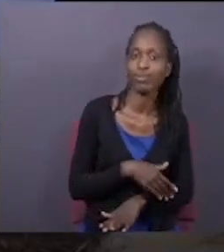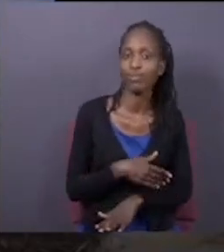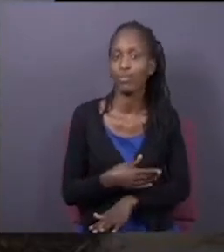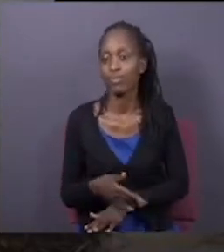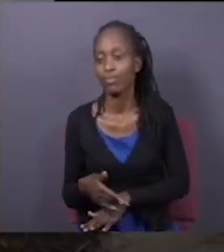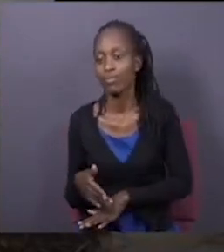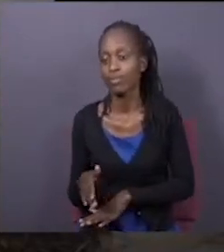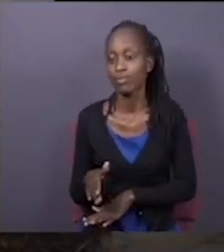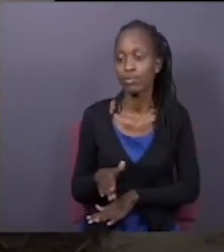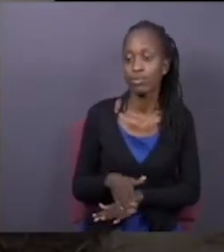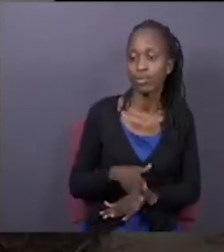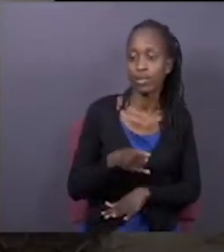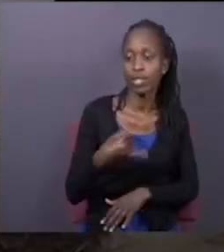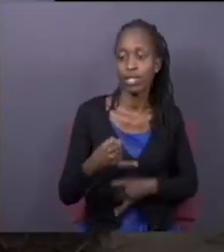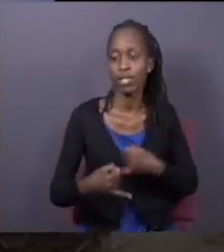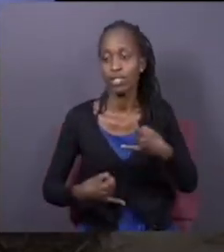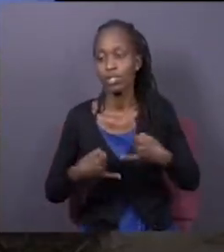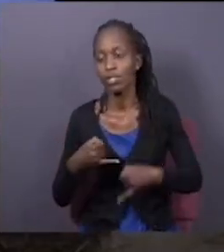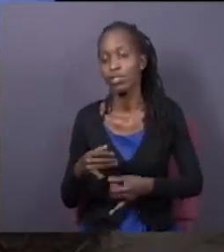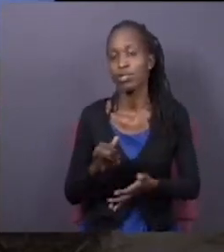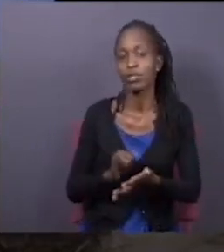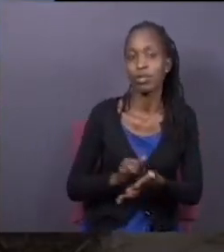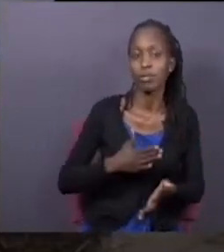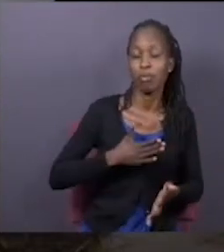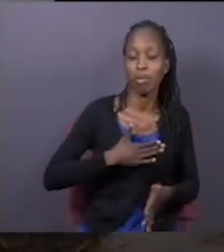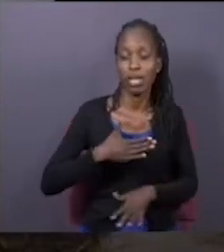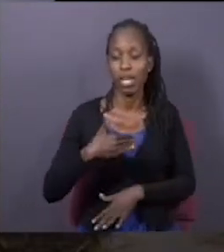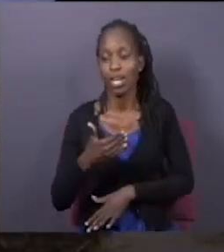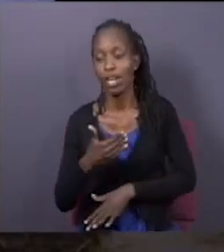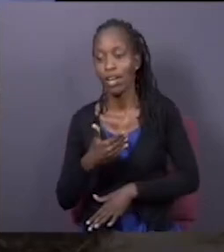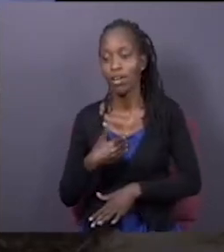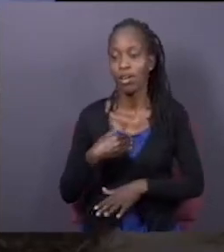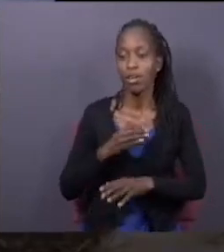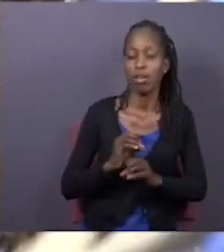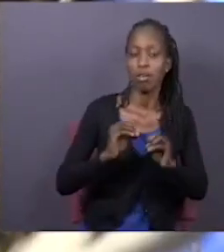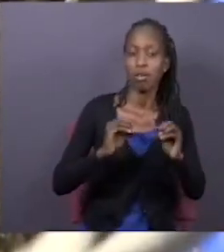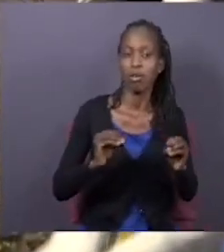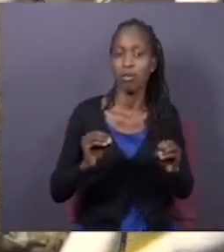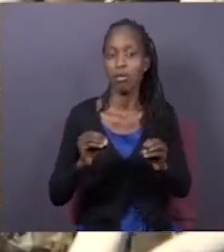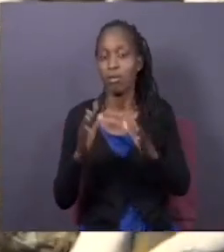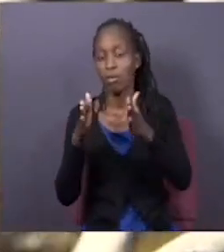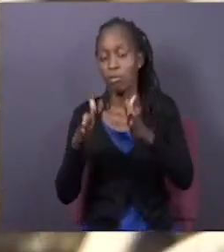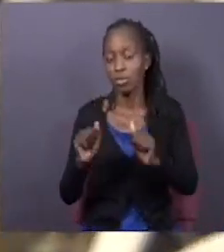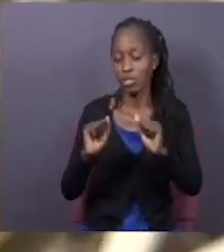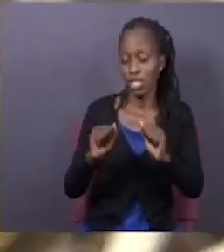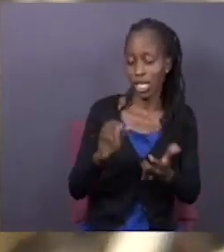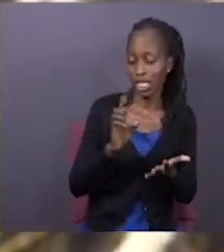There's this joy that I have. The world can't take it away.